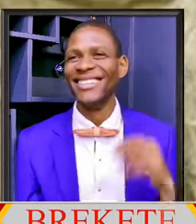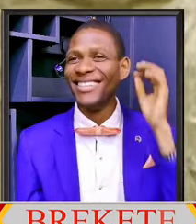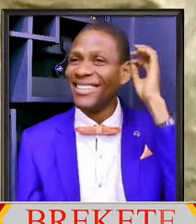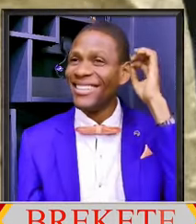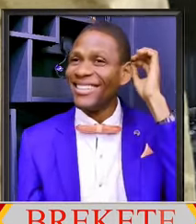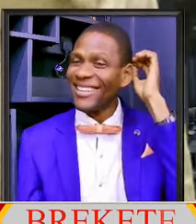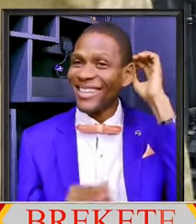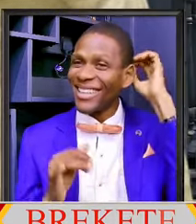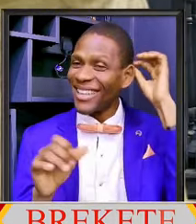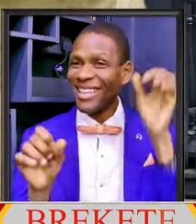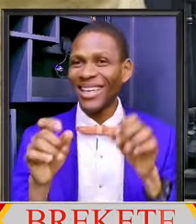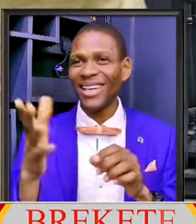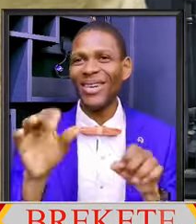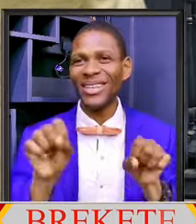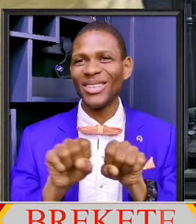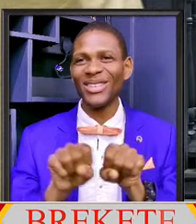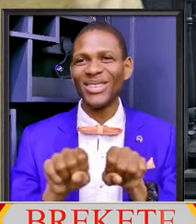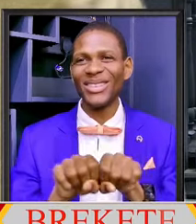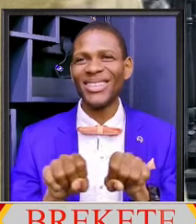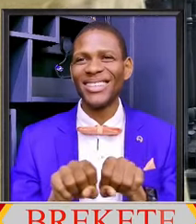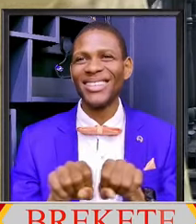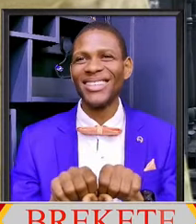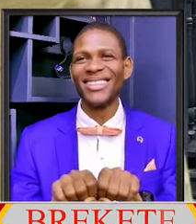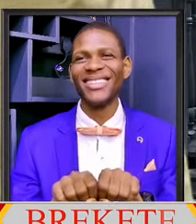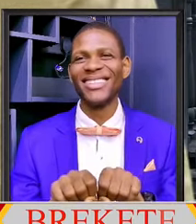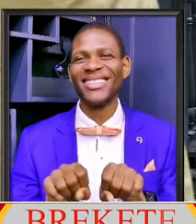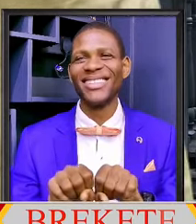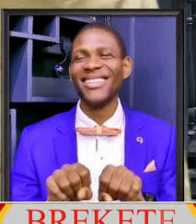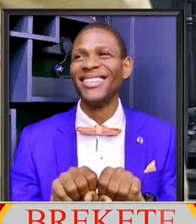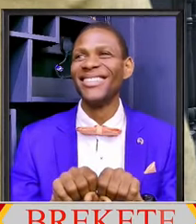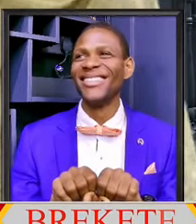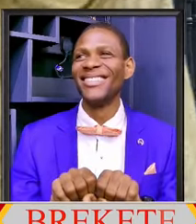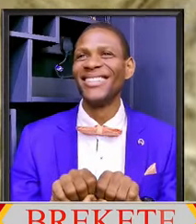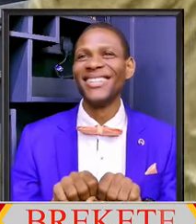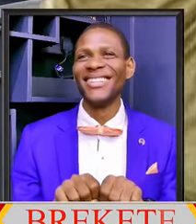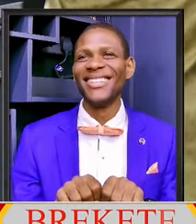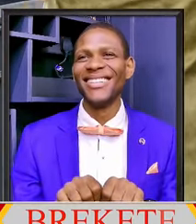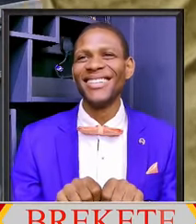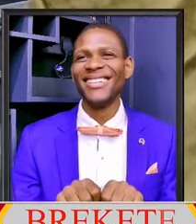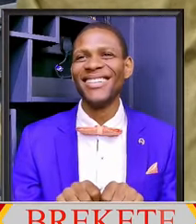This one my shoe. Before you go, people will step out from.